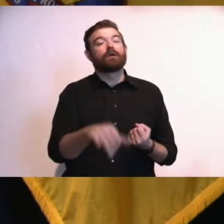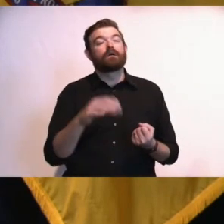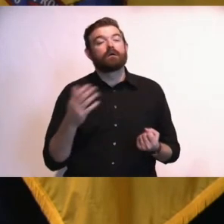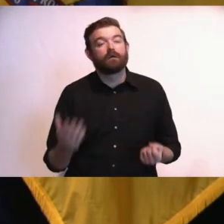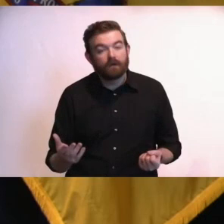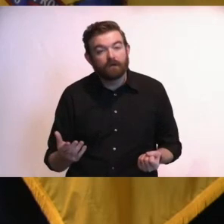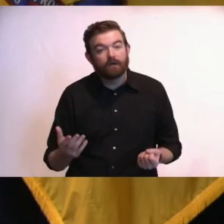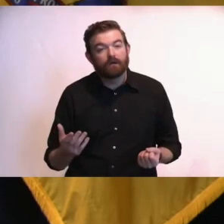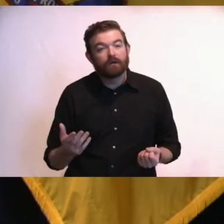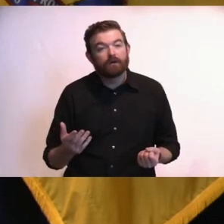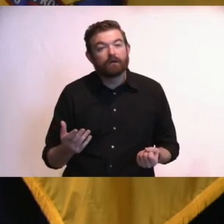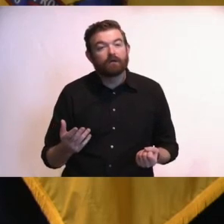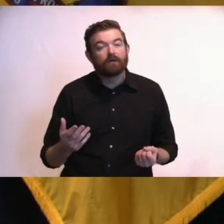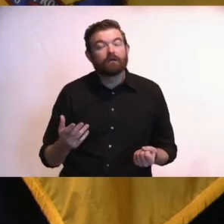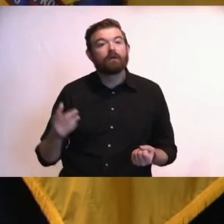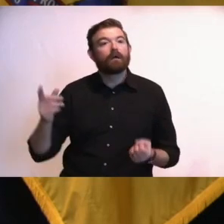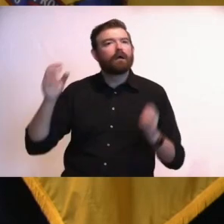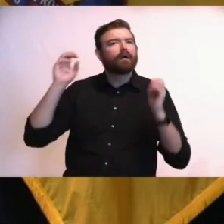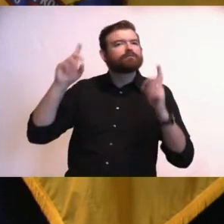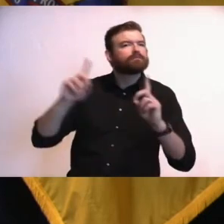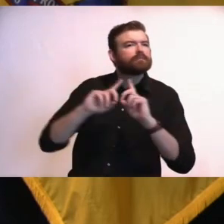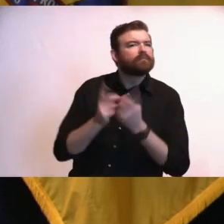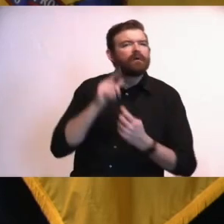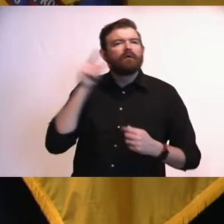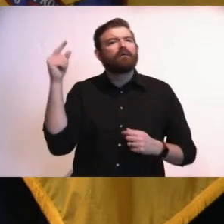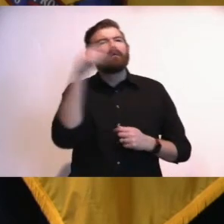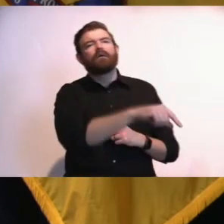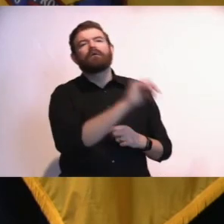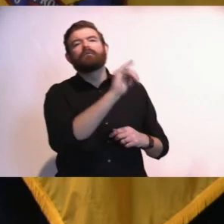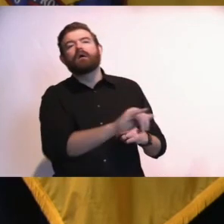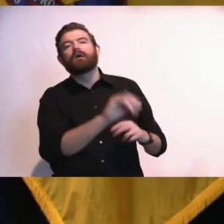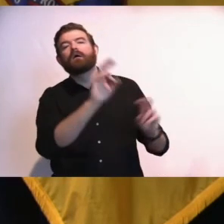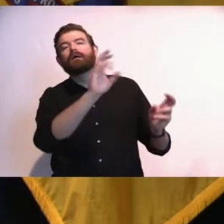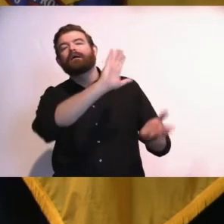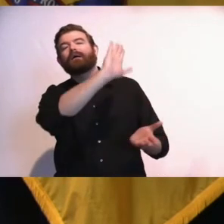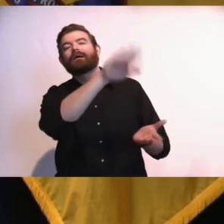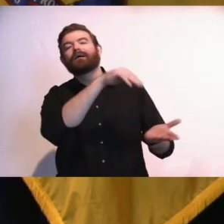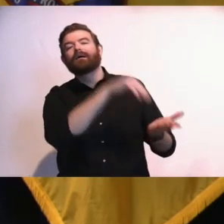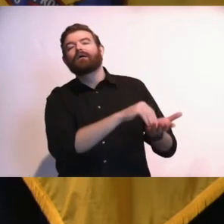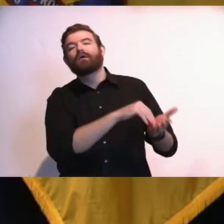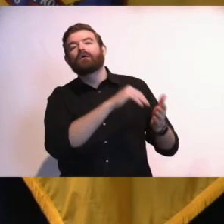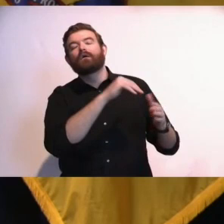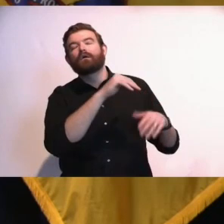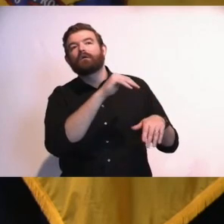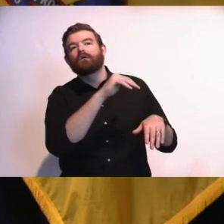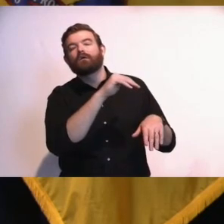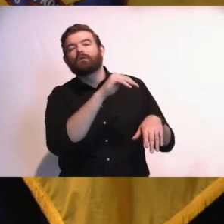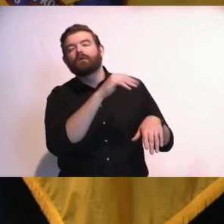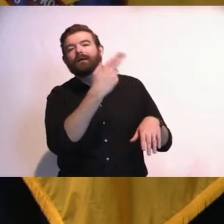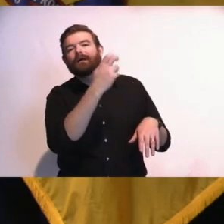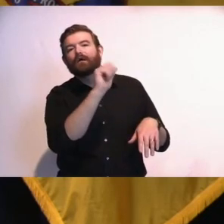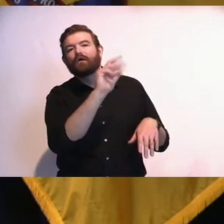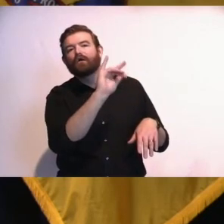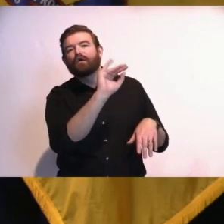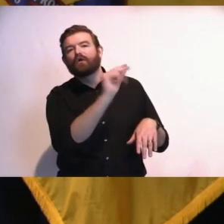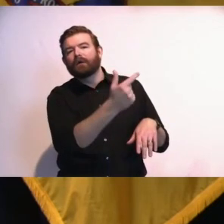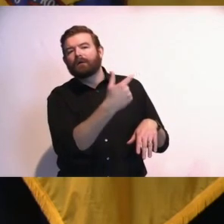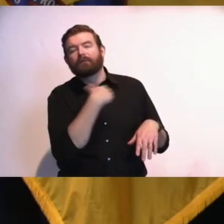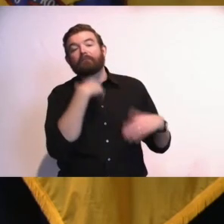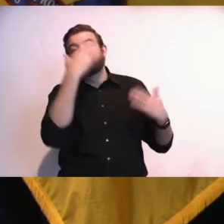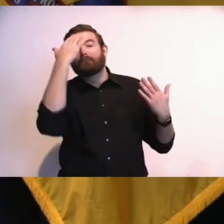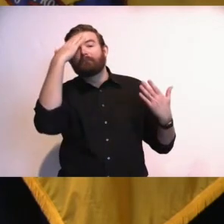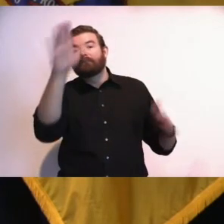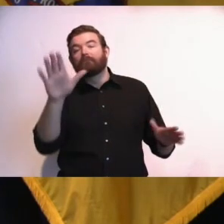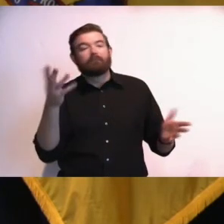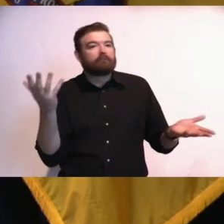from the Department of Education was not at the Senate hearing, but Alex, will you come back and follow up with Dustin? Yeah, we have a lot